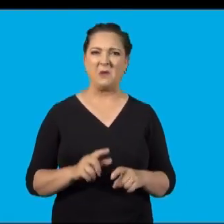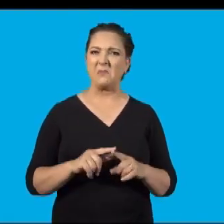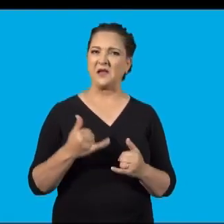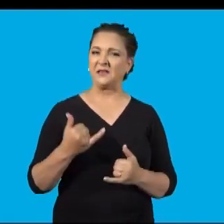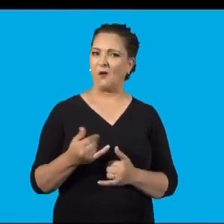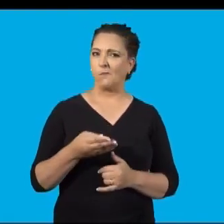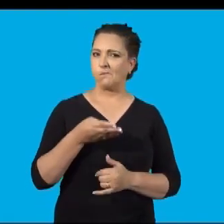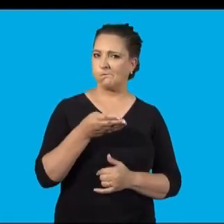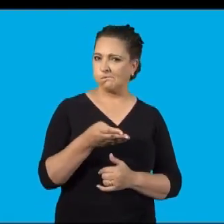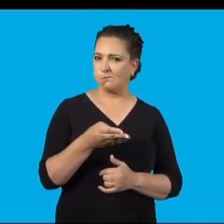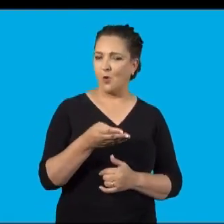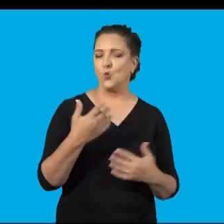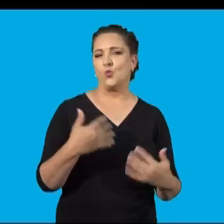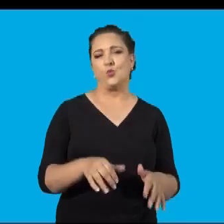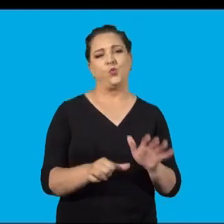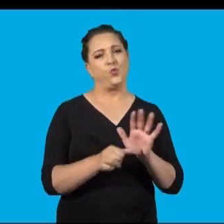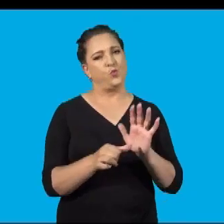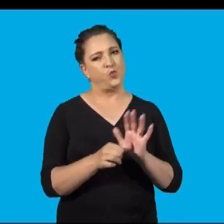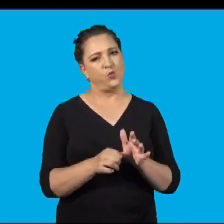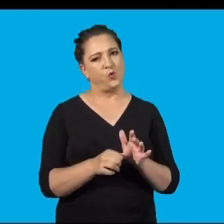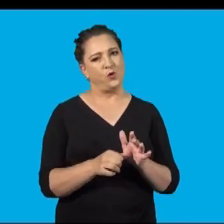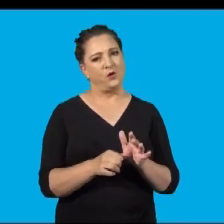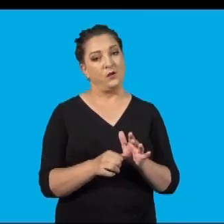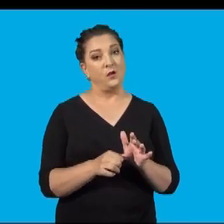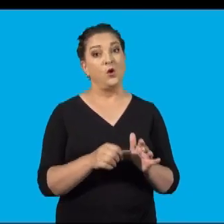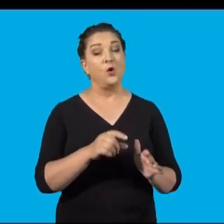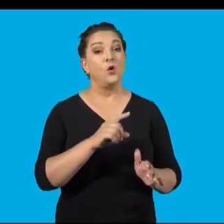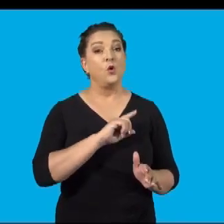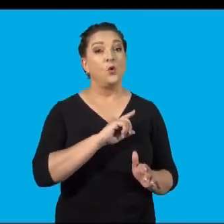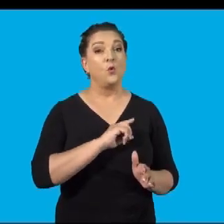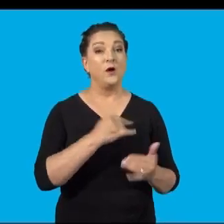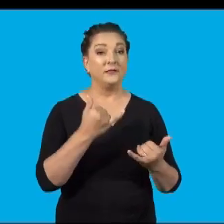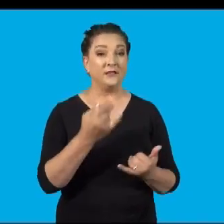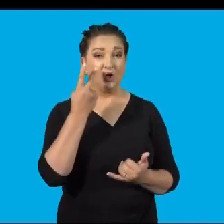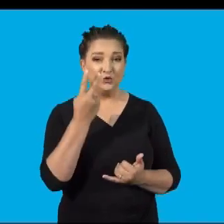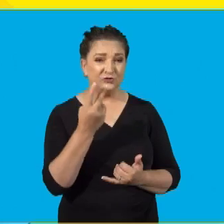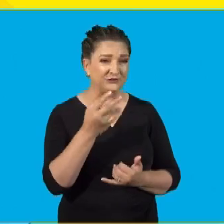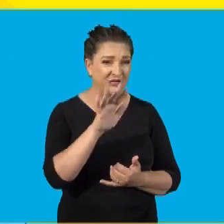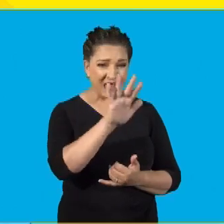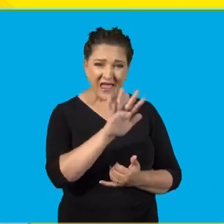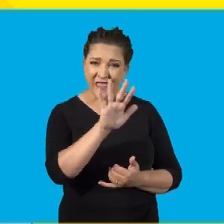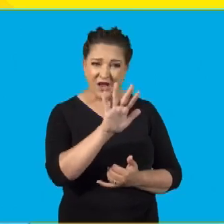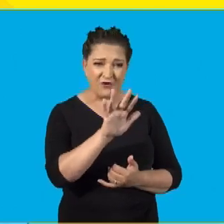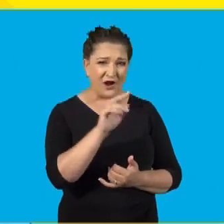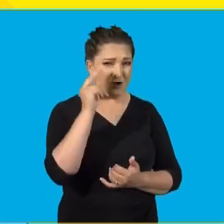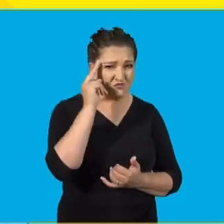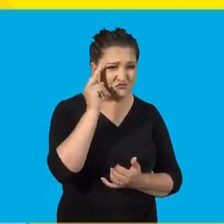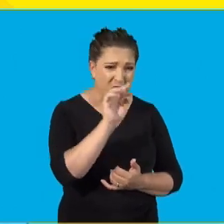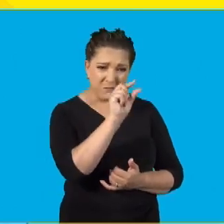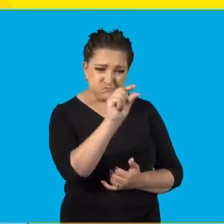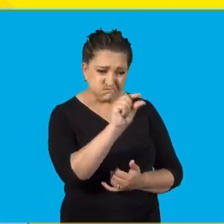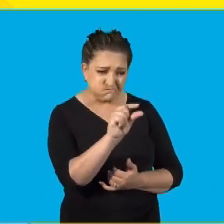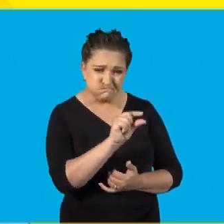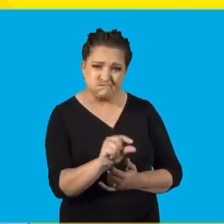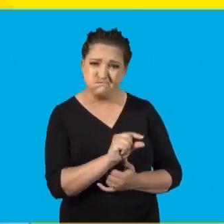still here, it is very important to note that whenever you are given shaded areas, you don't write in the shaded